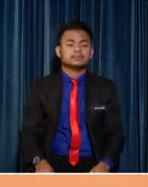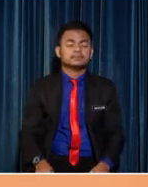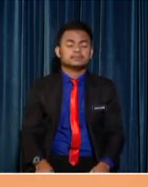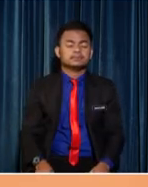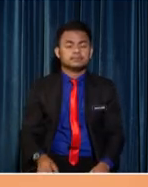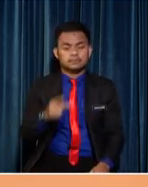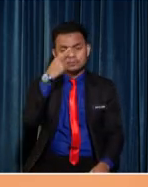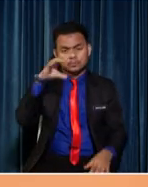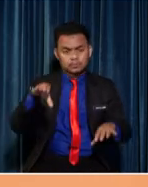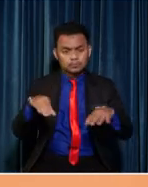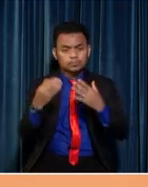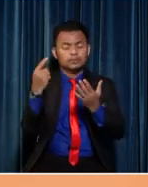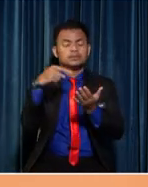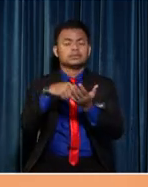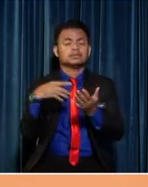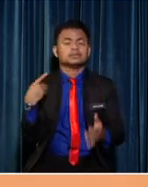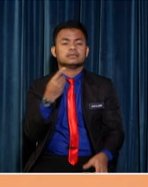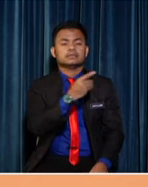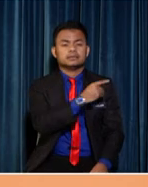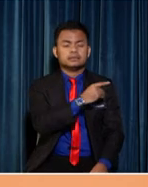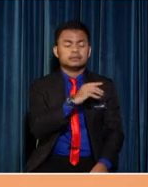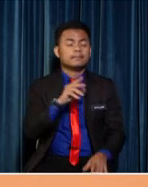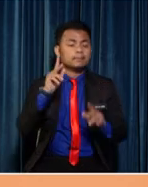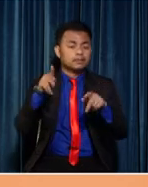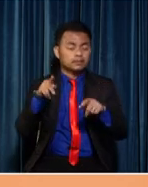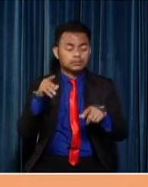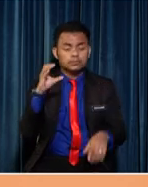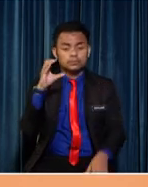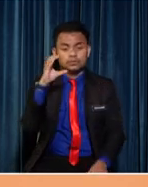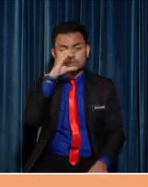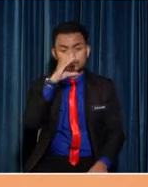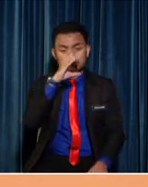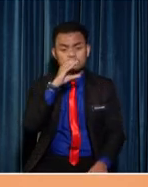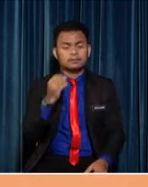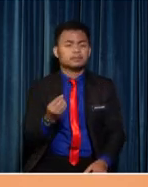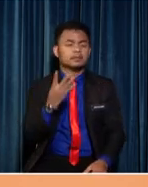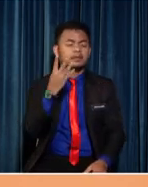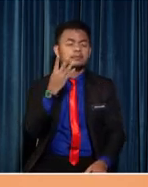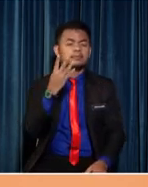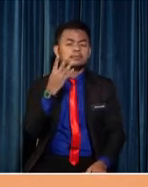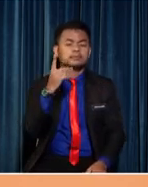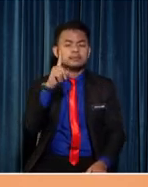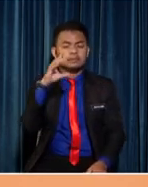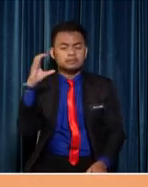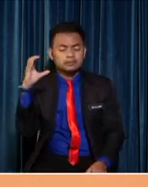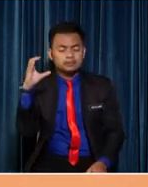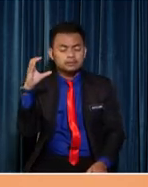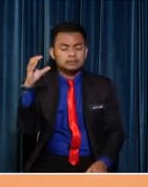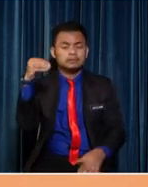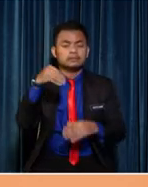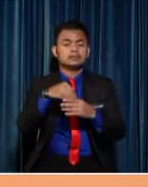To do that, we have to find out how many hundreds there are in